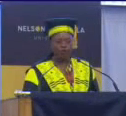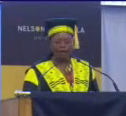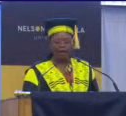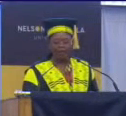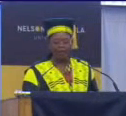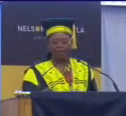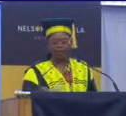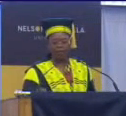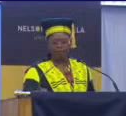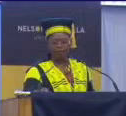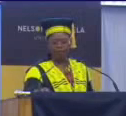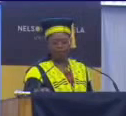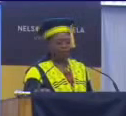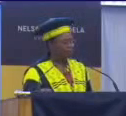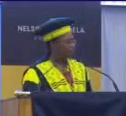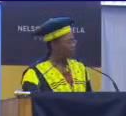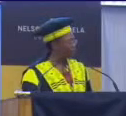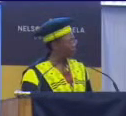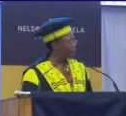Sinovuyo Gabi.